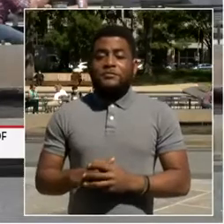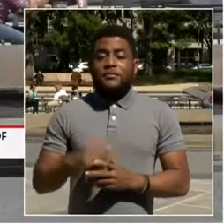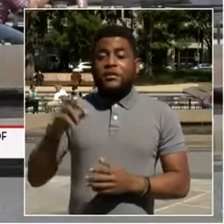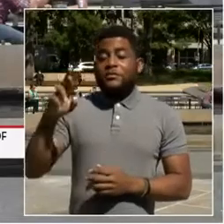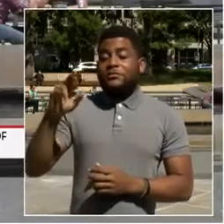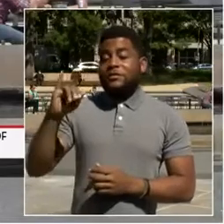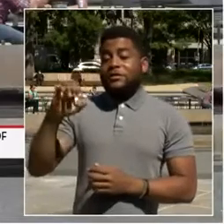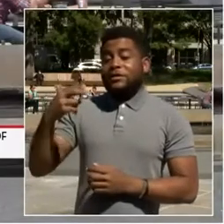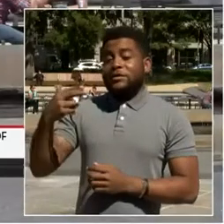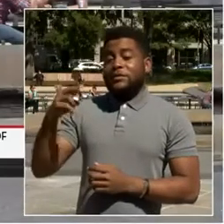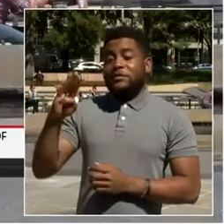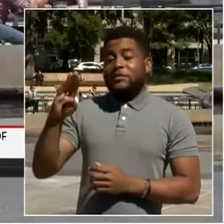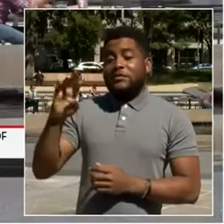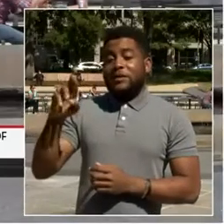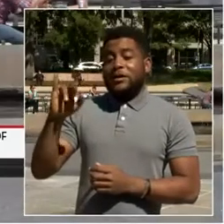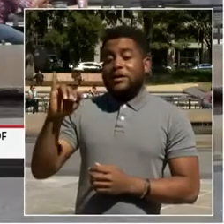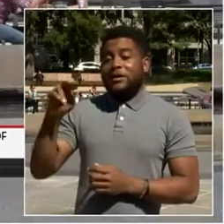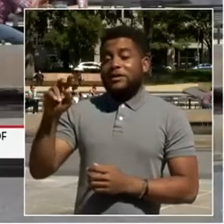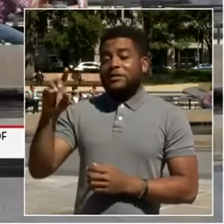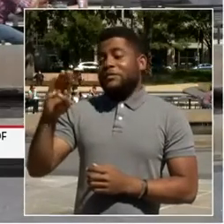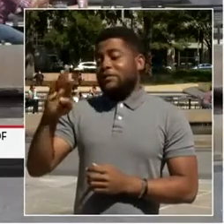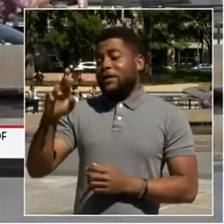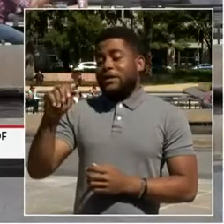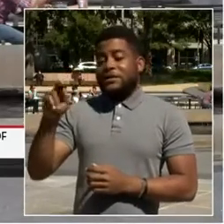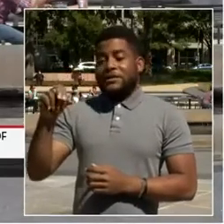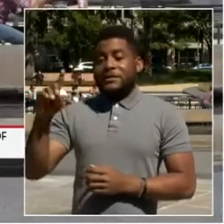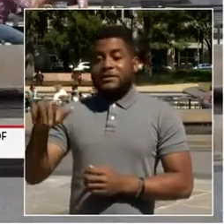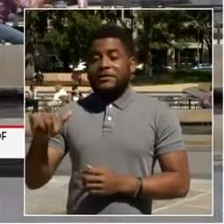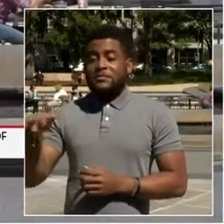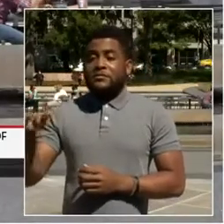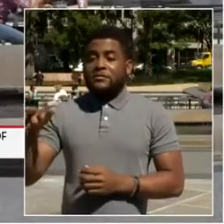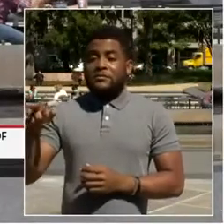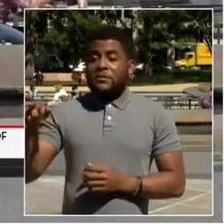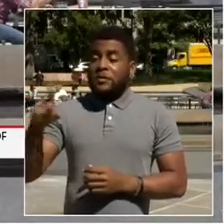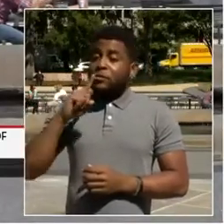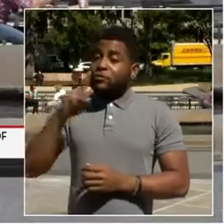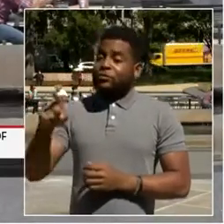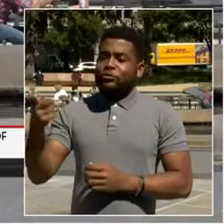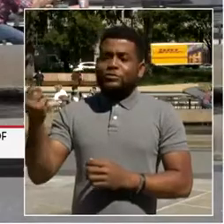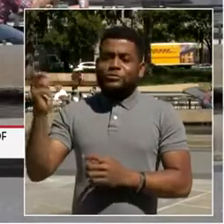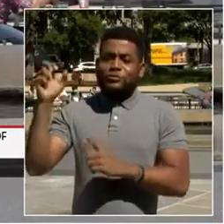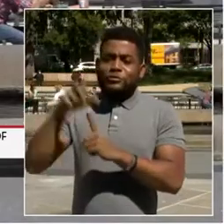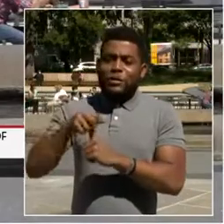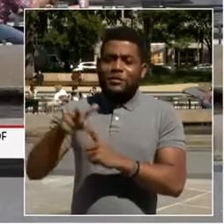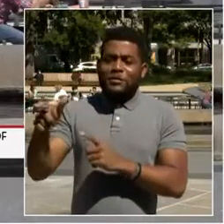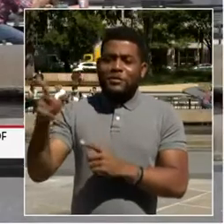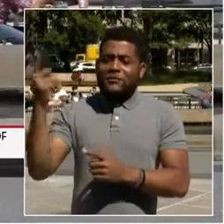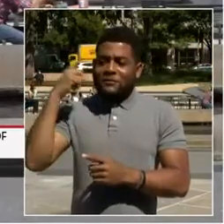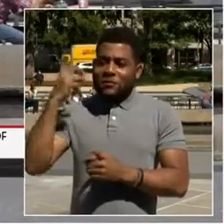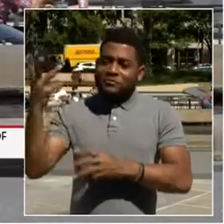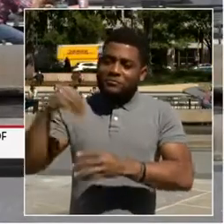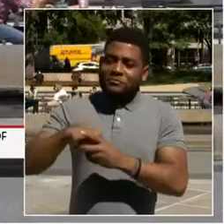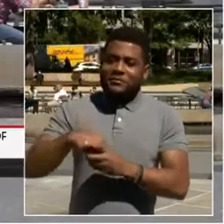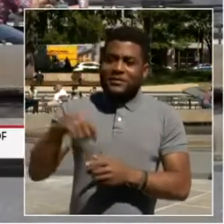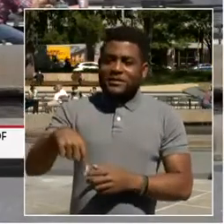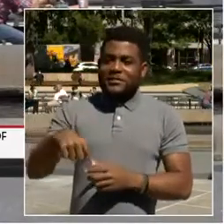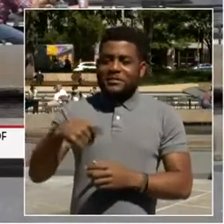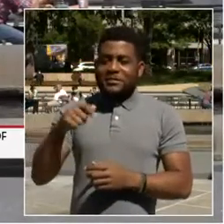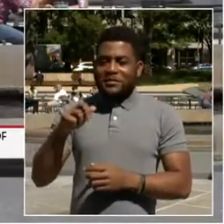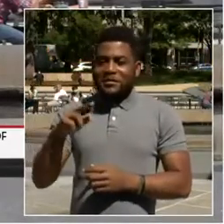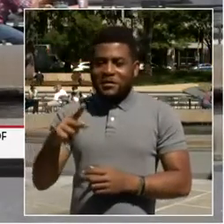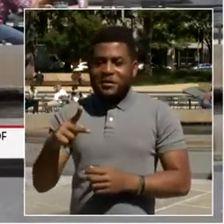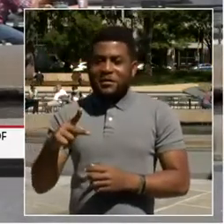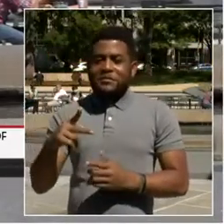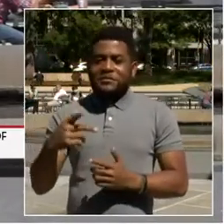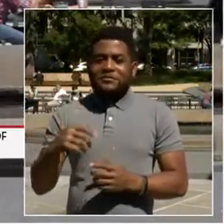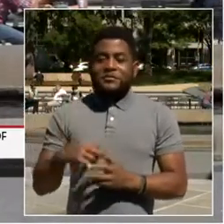call him the grandfather, but the father of this effort at the Downtown DC BID. I know Rich is here, Ellen Jones, who was part of